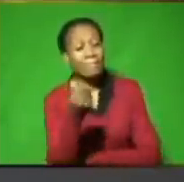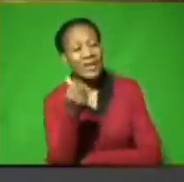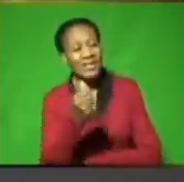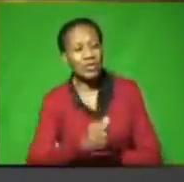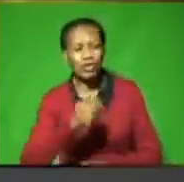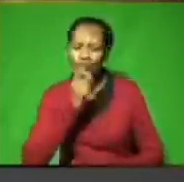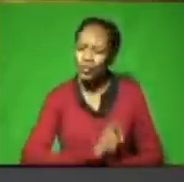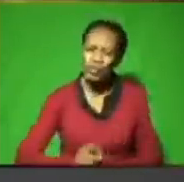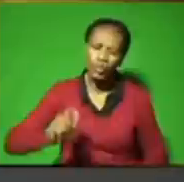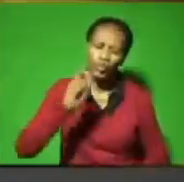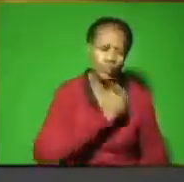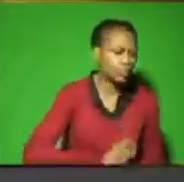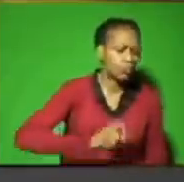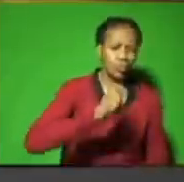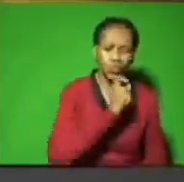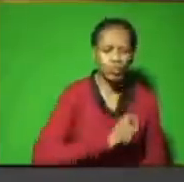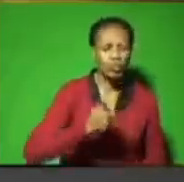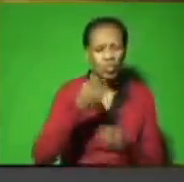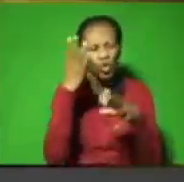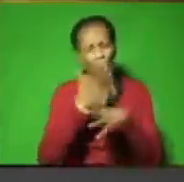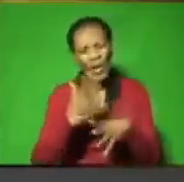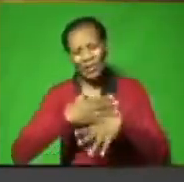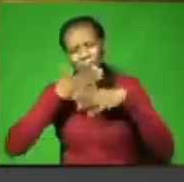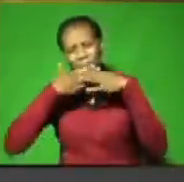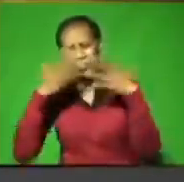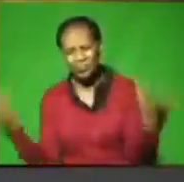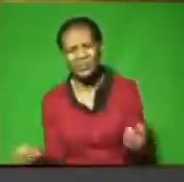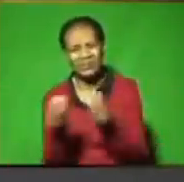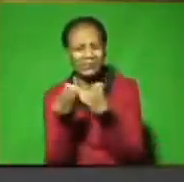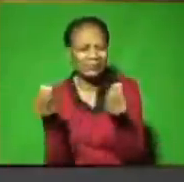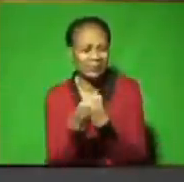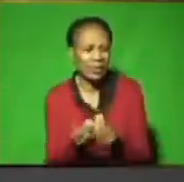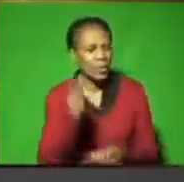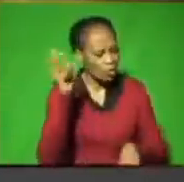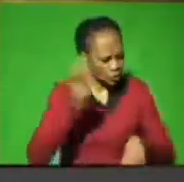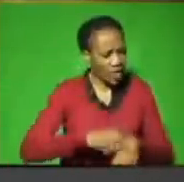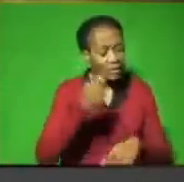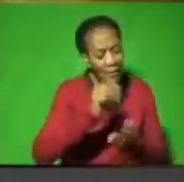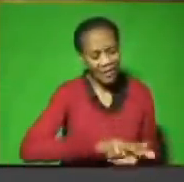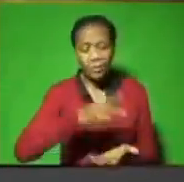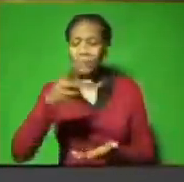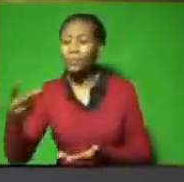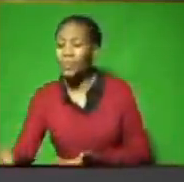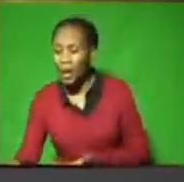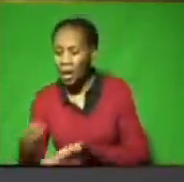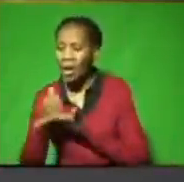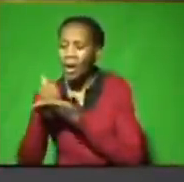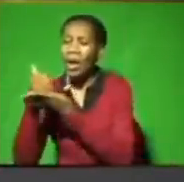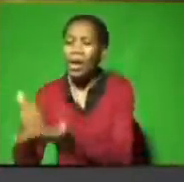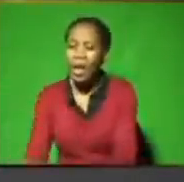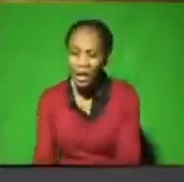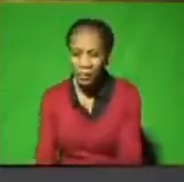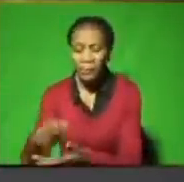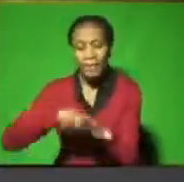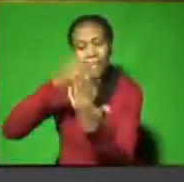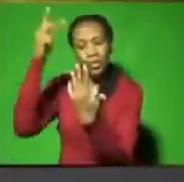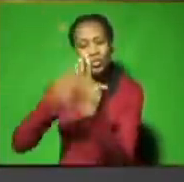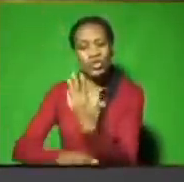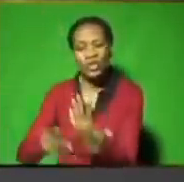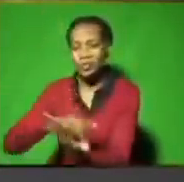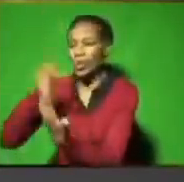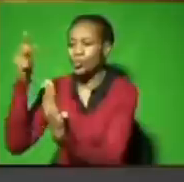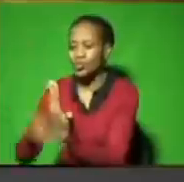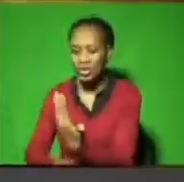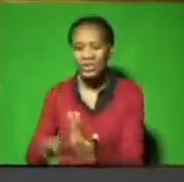being spent on useless things instead of redirecting those resources into the projects that